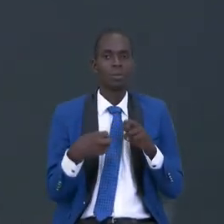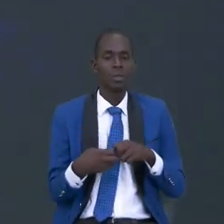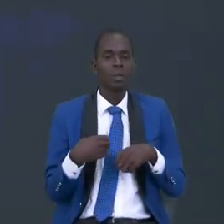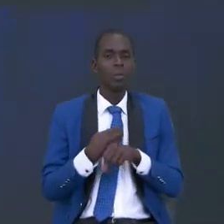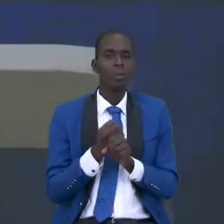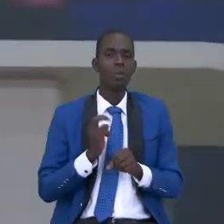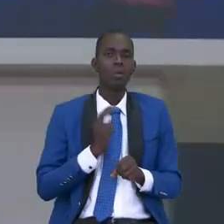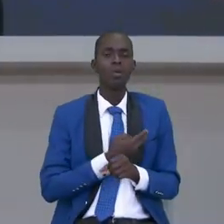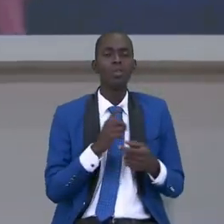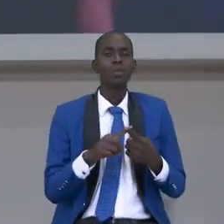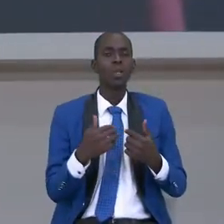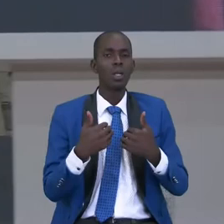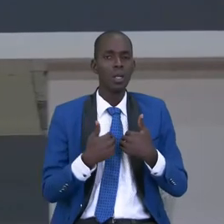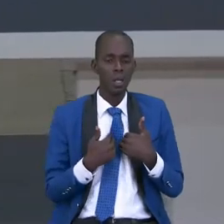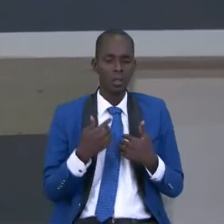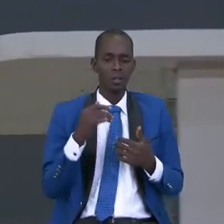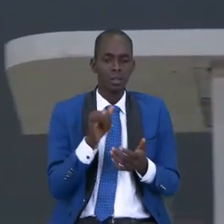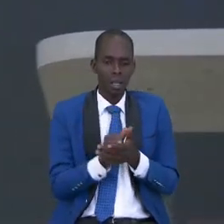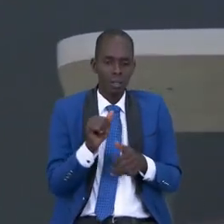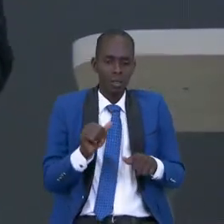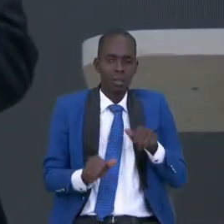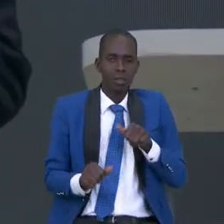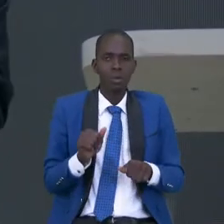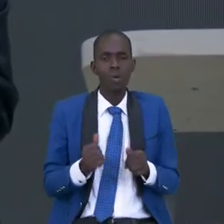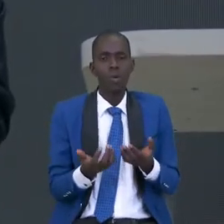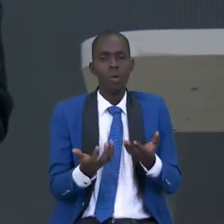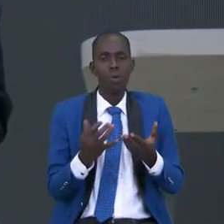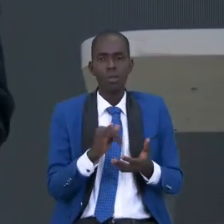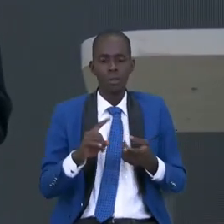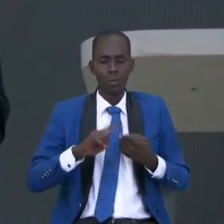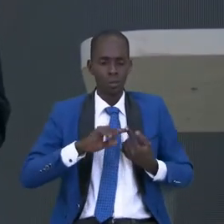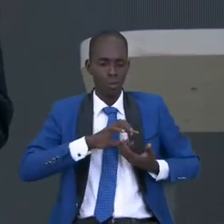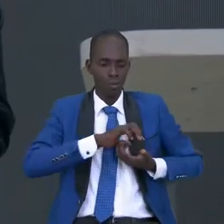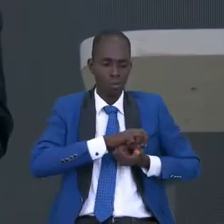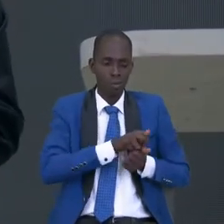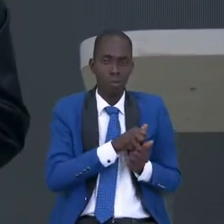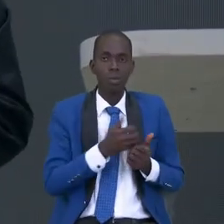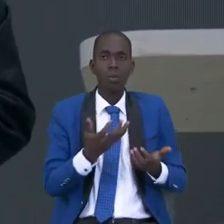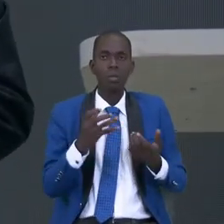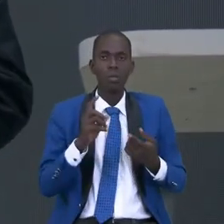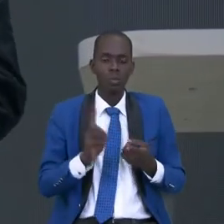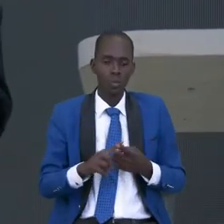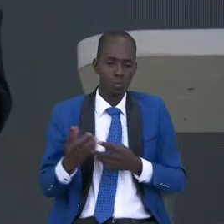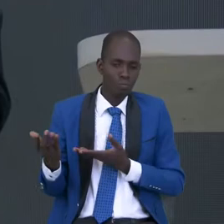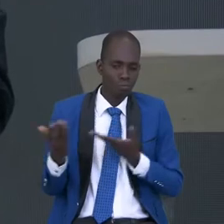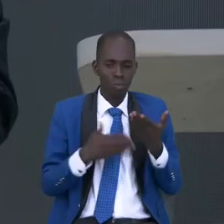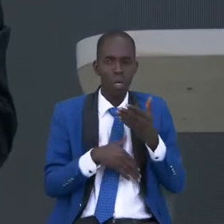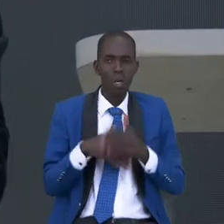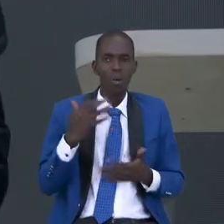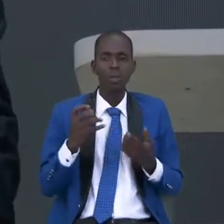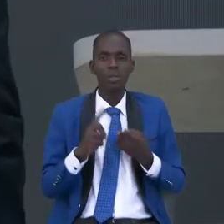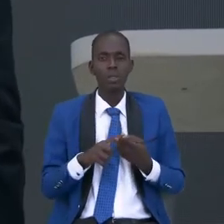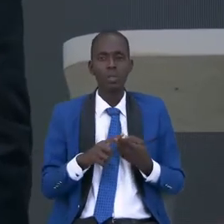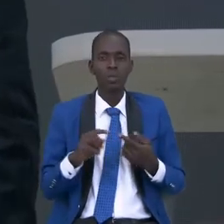to have unbelief, wanting to crush, wanting to crouch out, wanting to